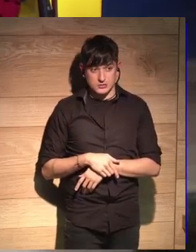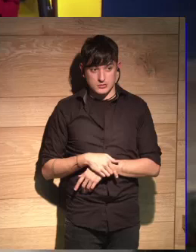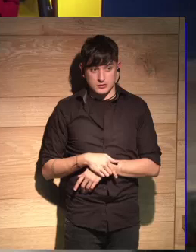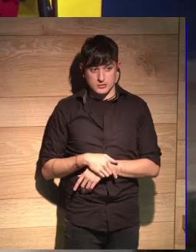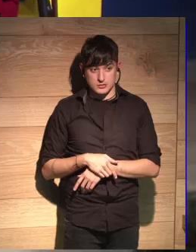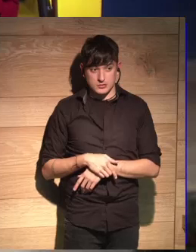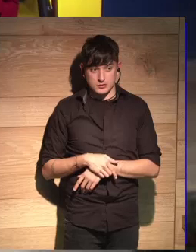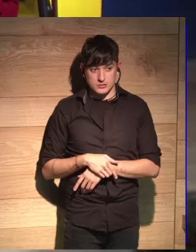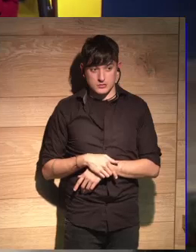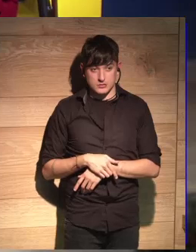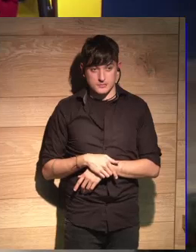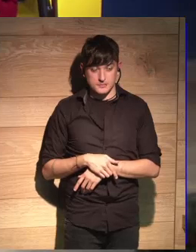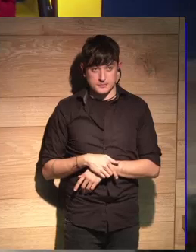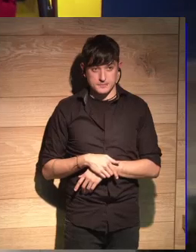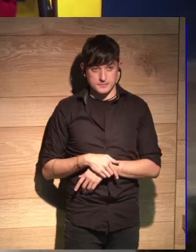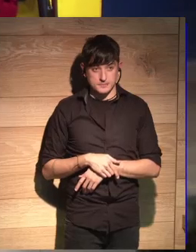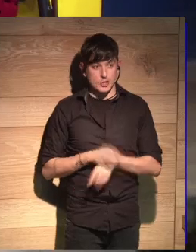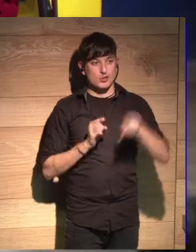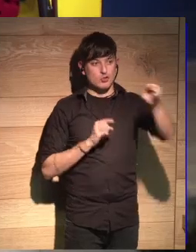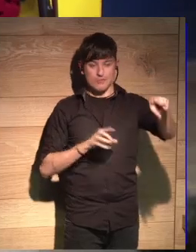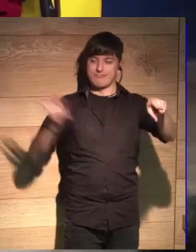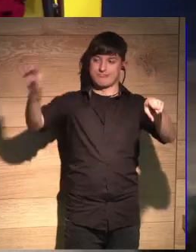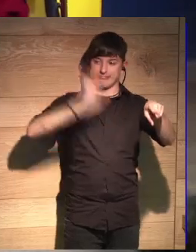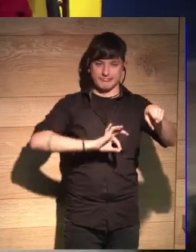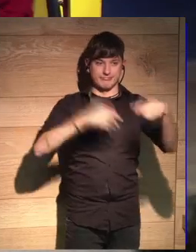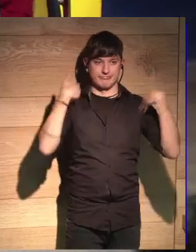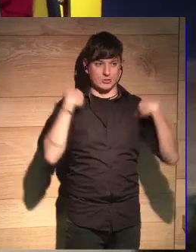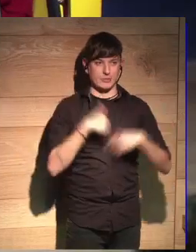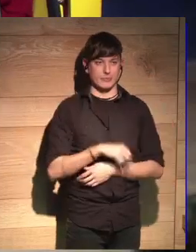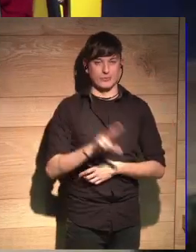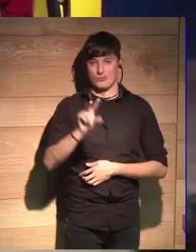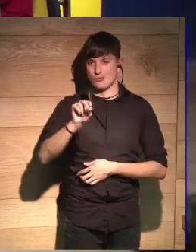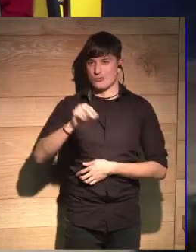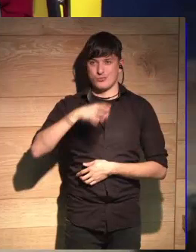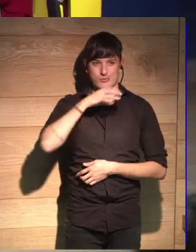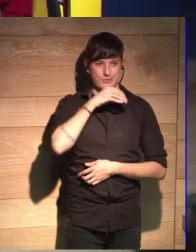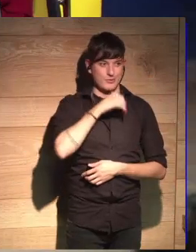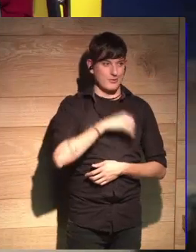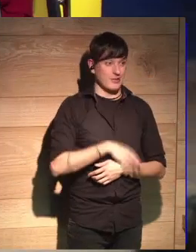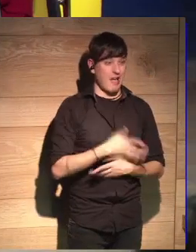Sorry, to make sure. Wow. Increíble.